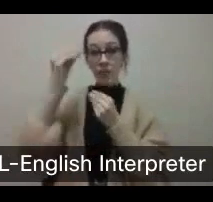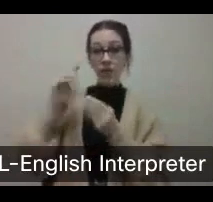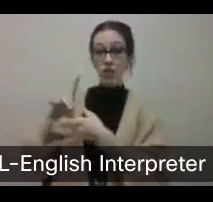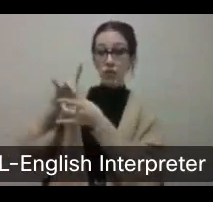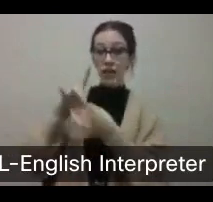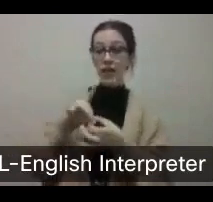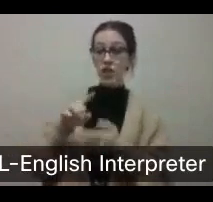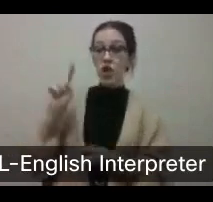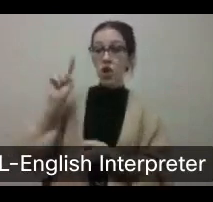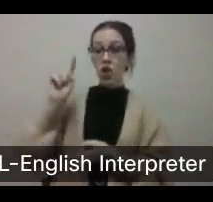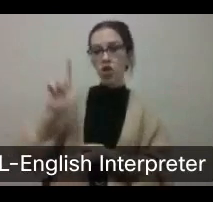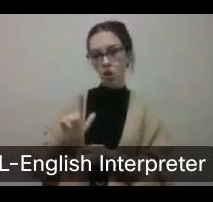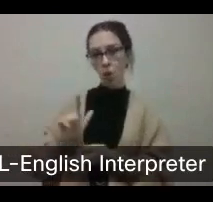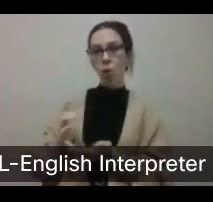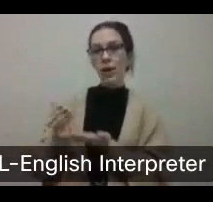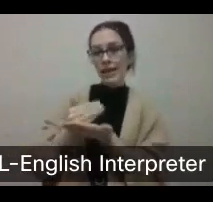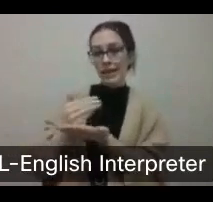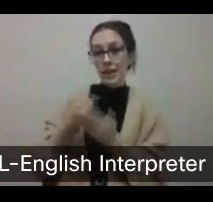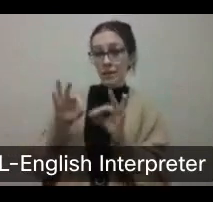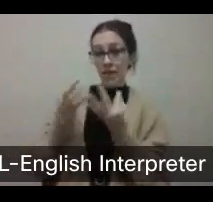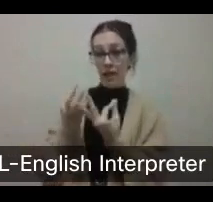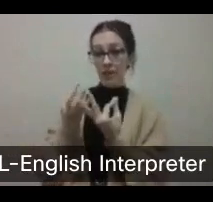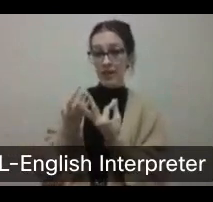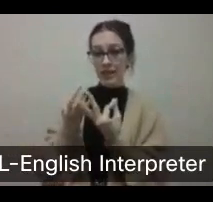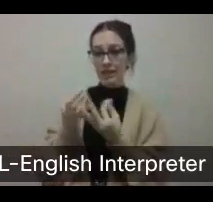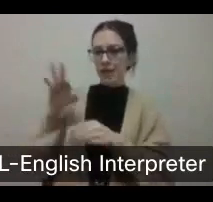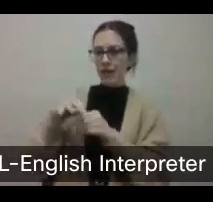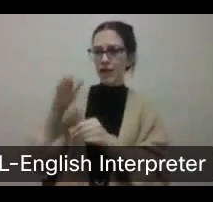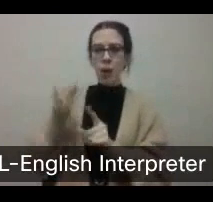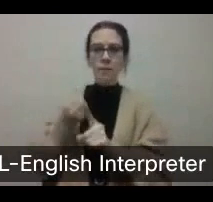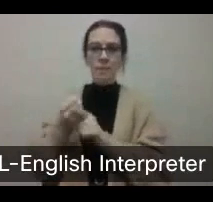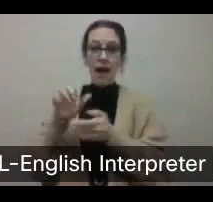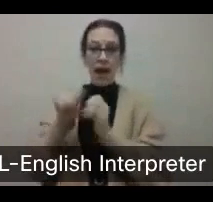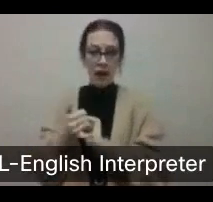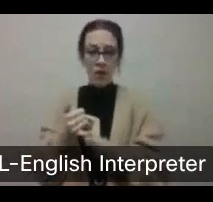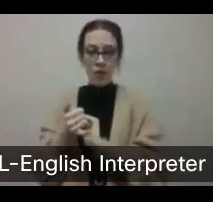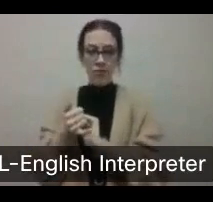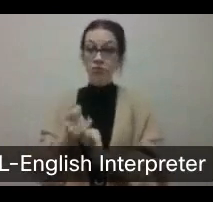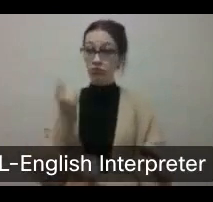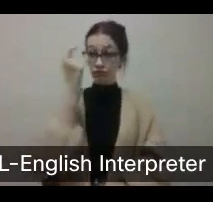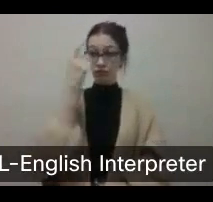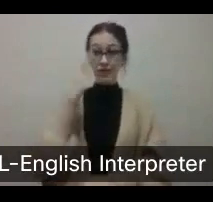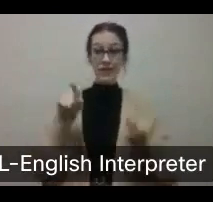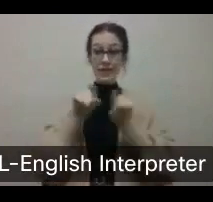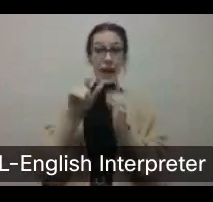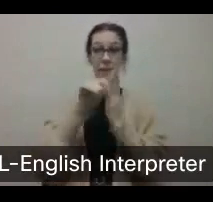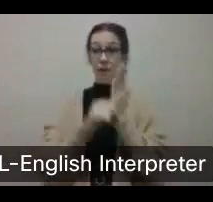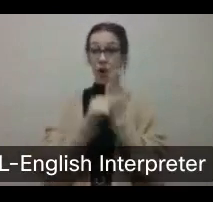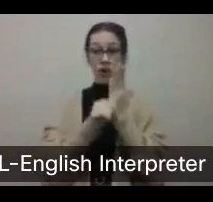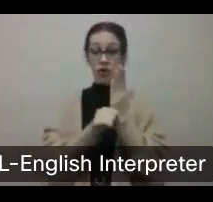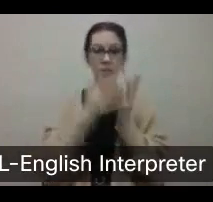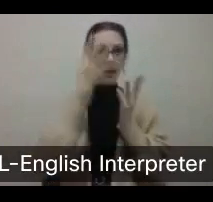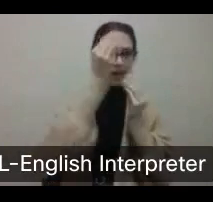paraphrase information from the article about that specific topic for the reflection. So from the same article,